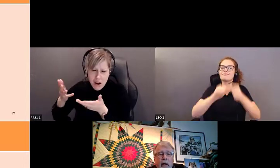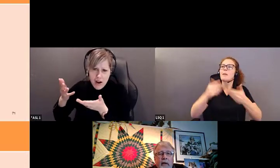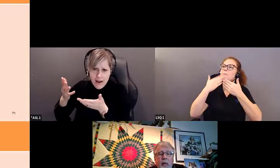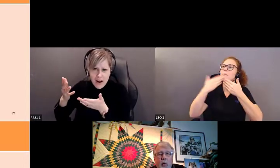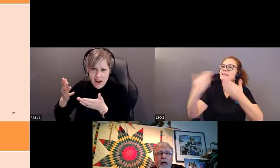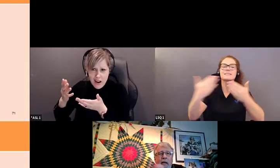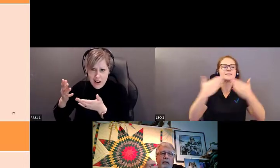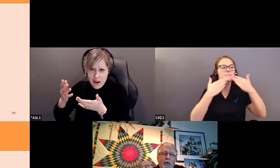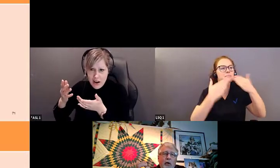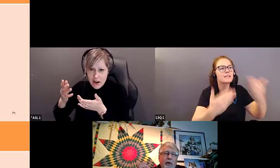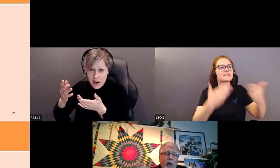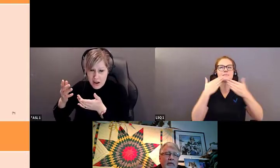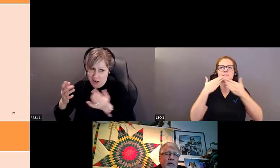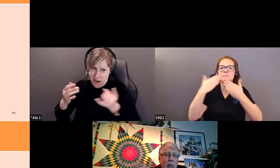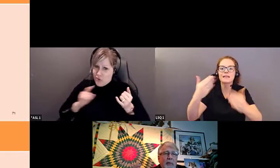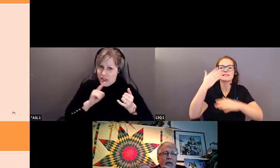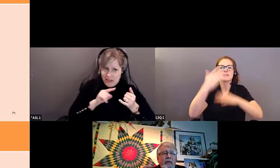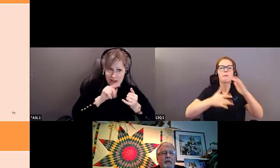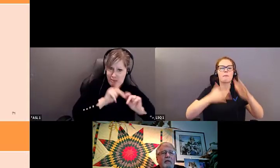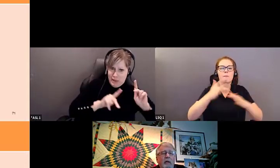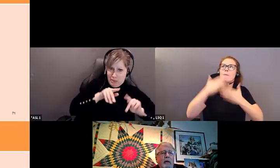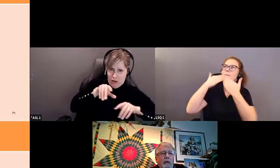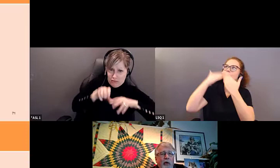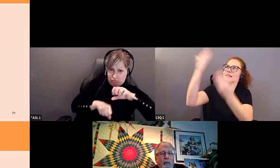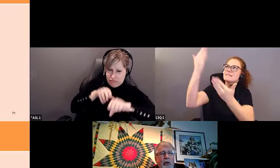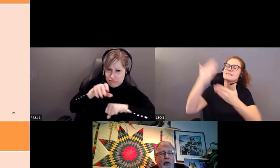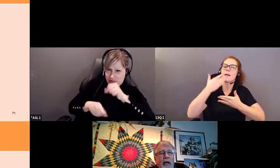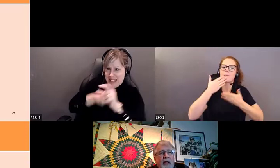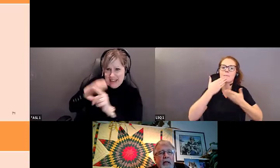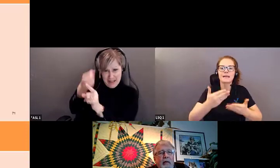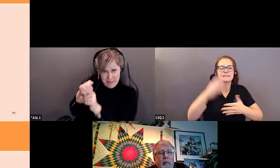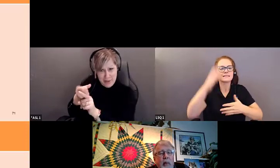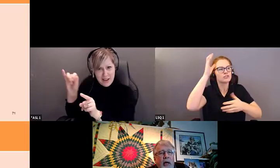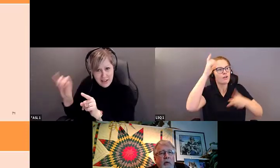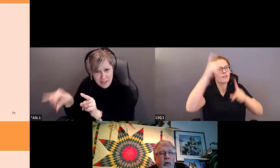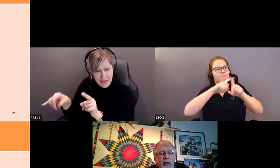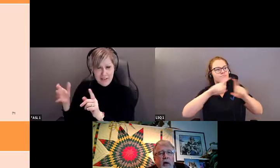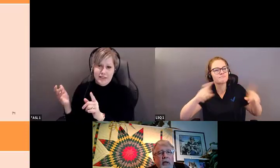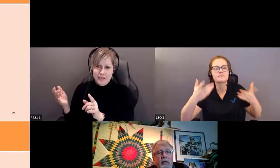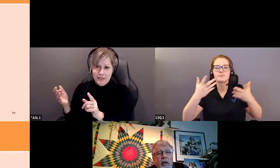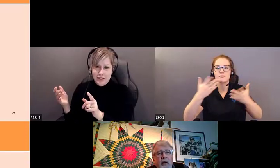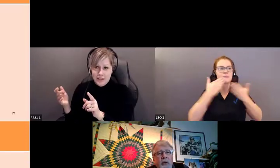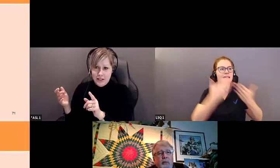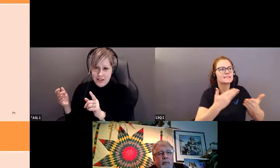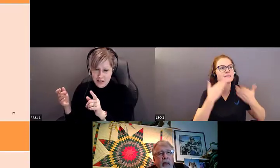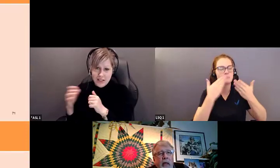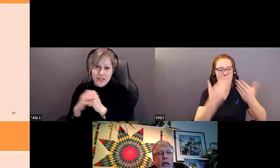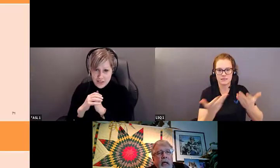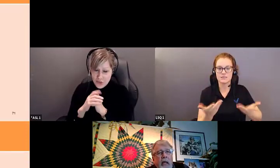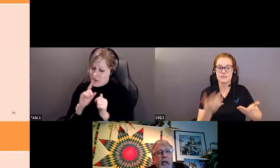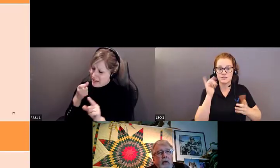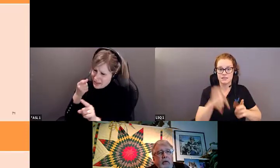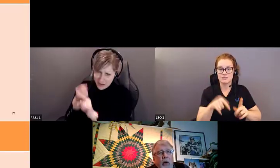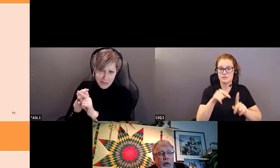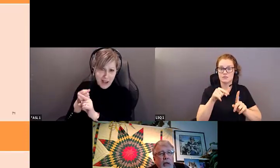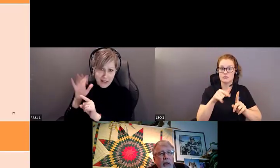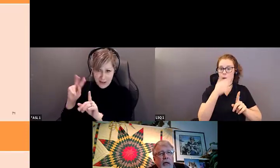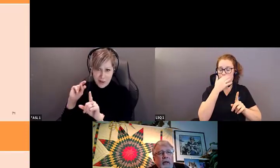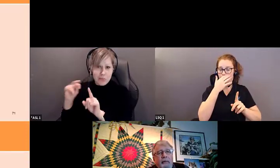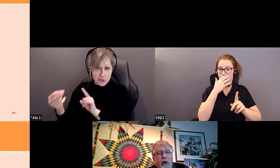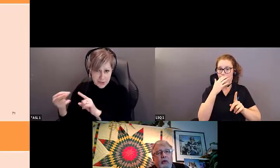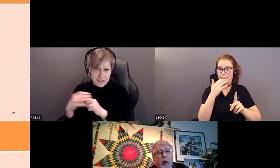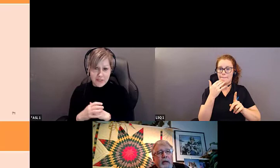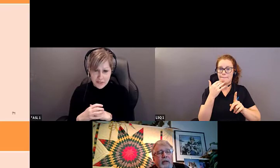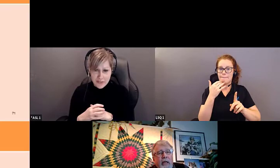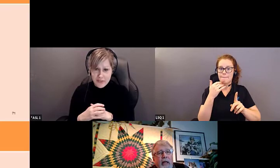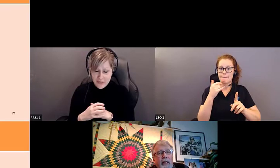the white or the white supremacist form of thought that is embodied within colonization. So